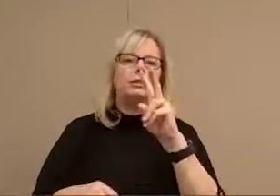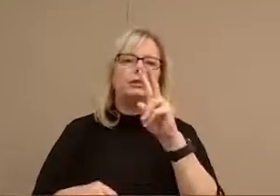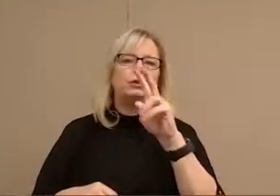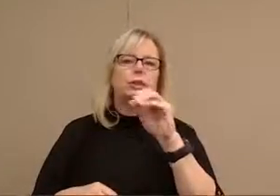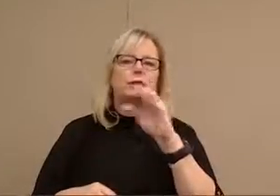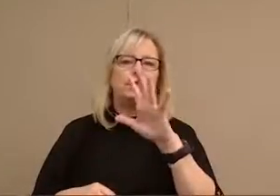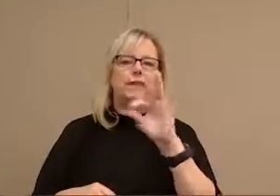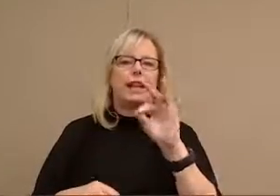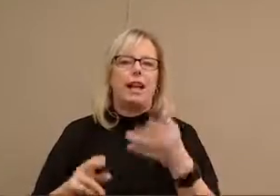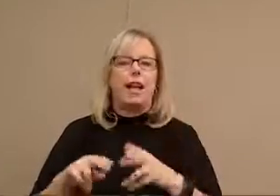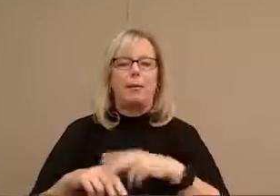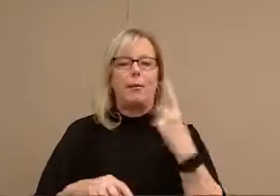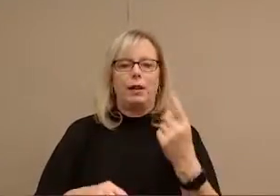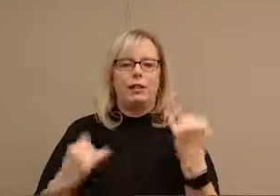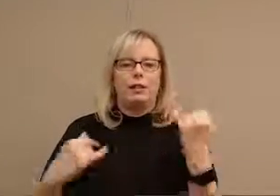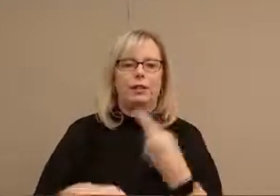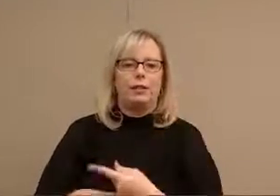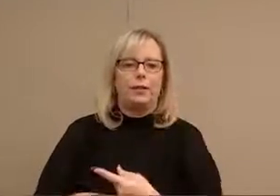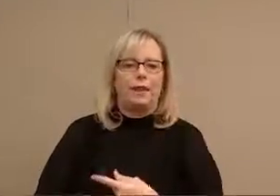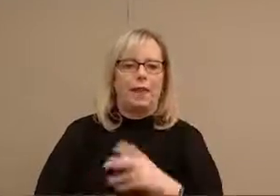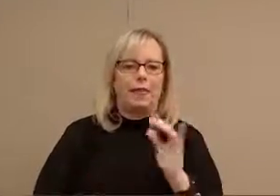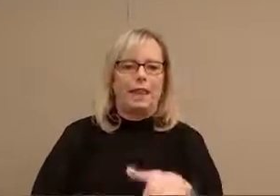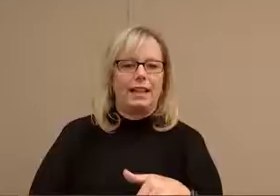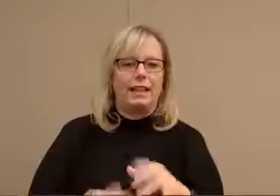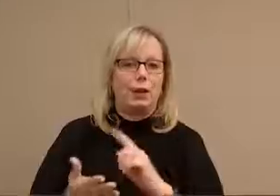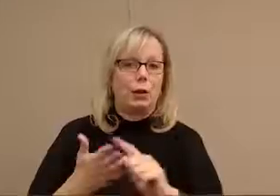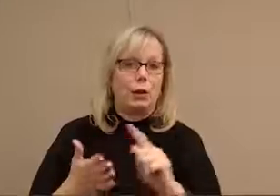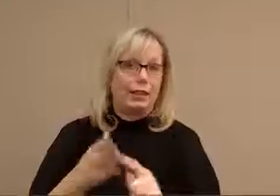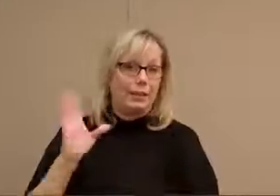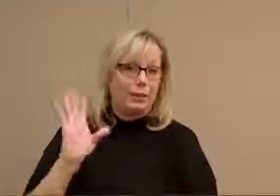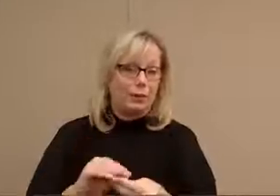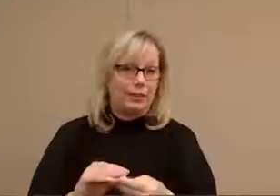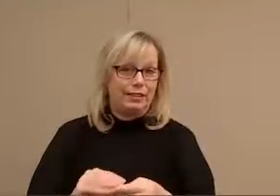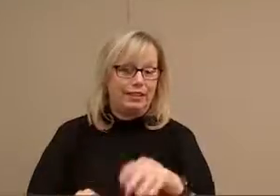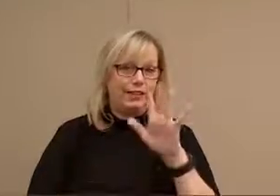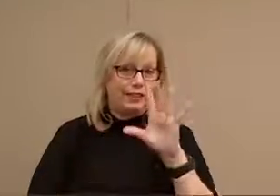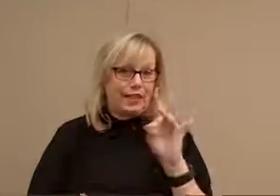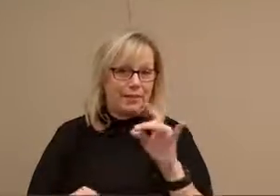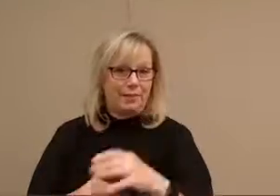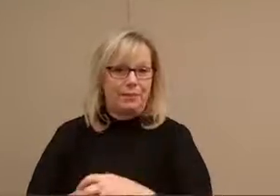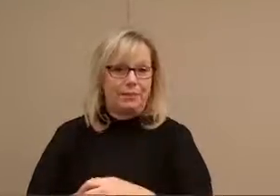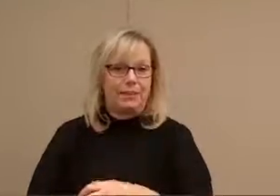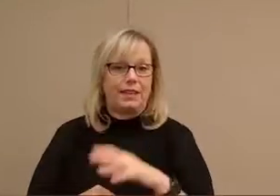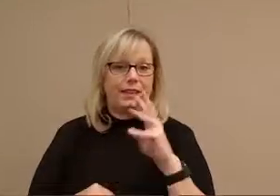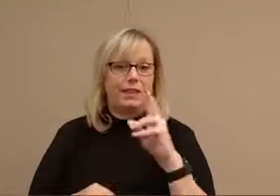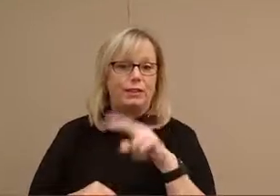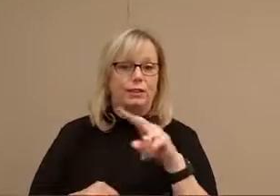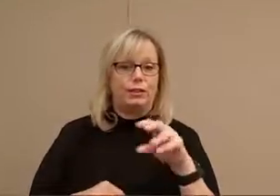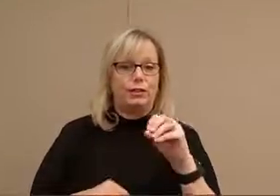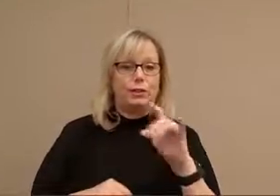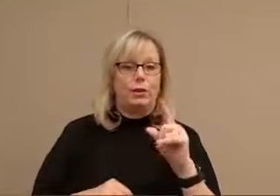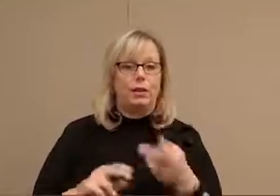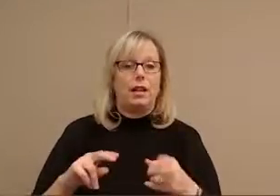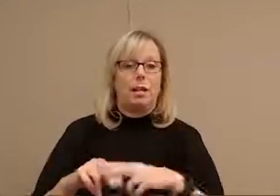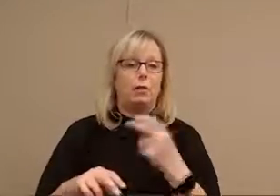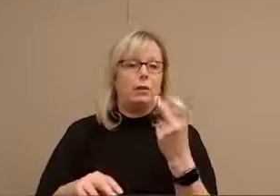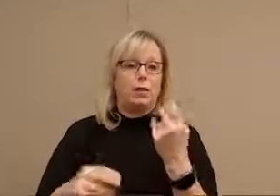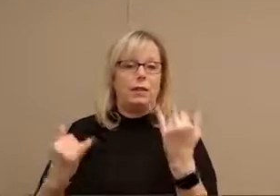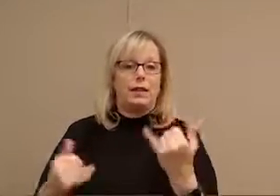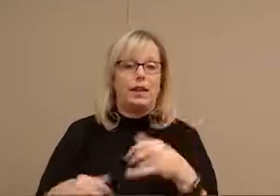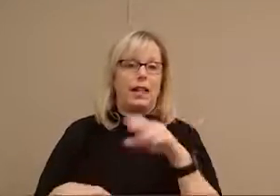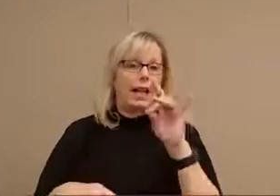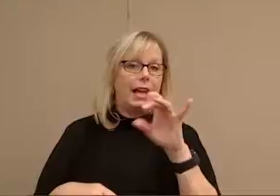62059 up 1 today, and this is the weekly total to 58. 62201 up 12. We're